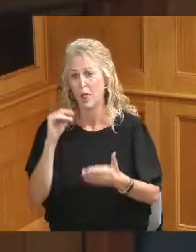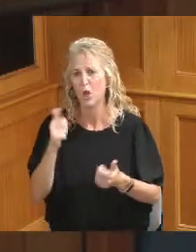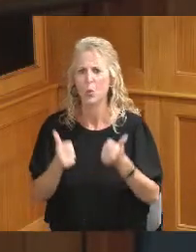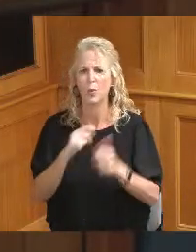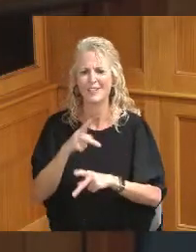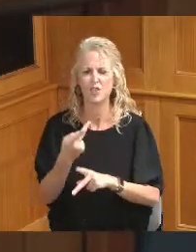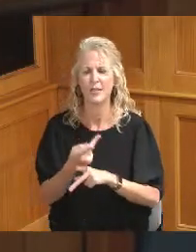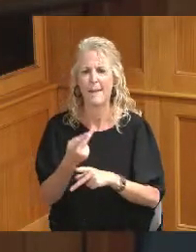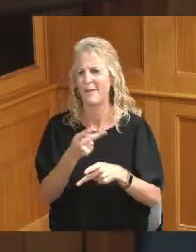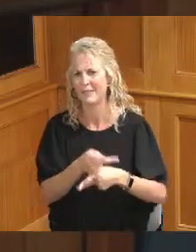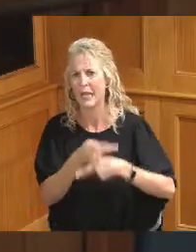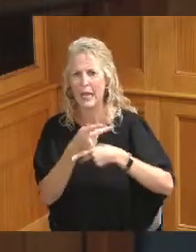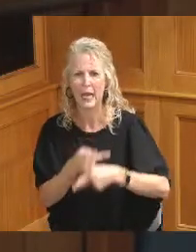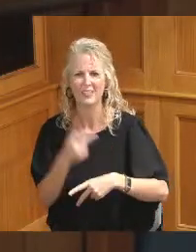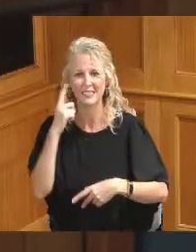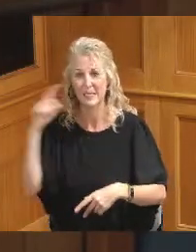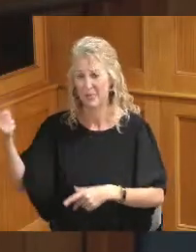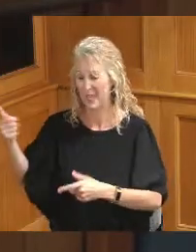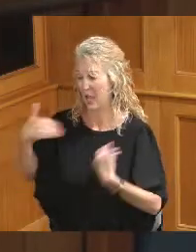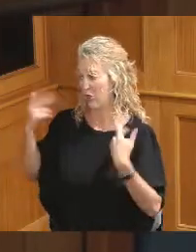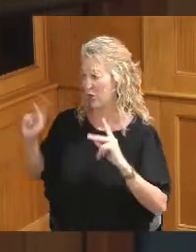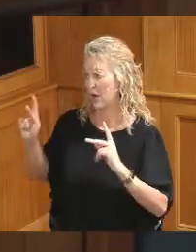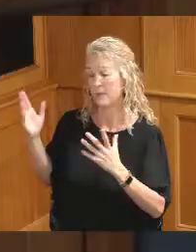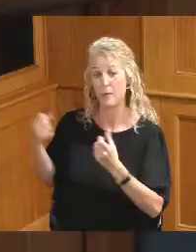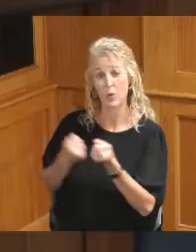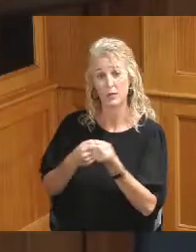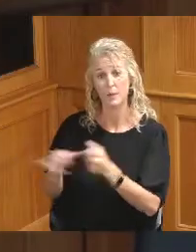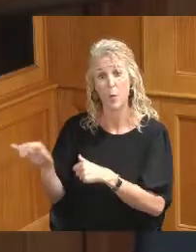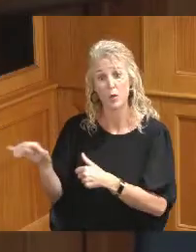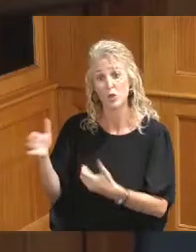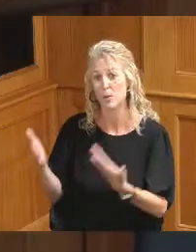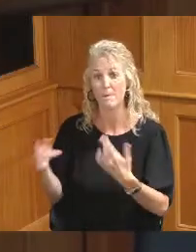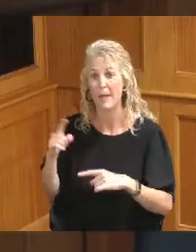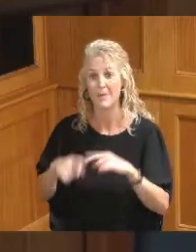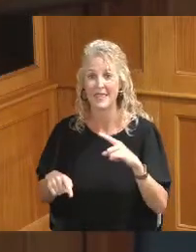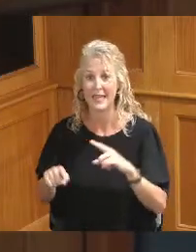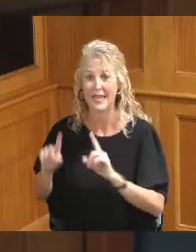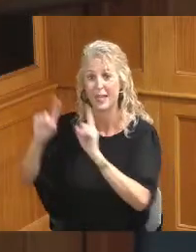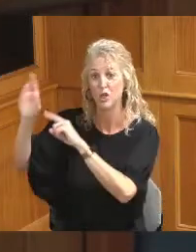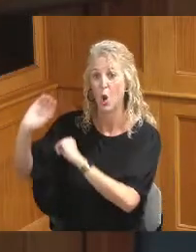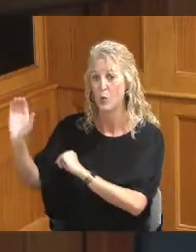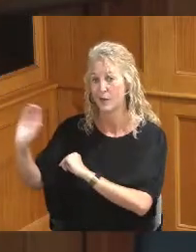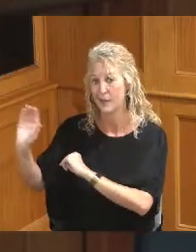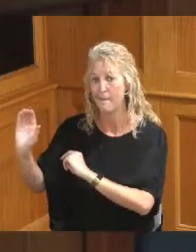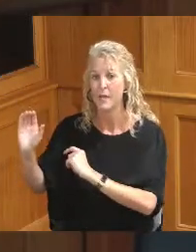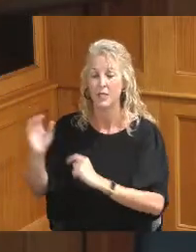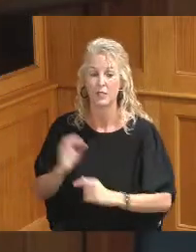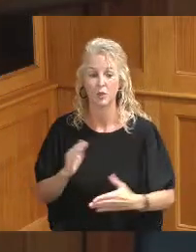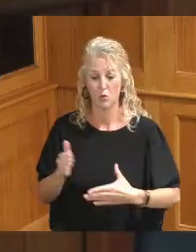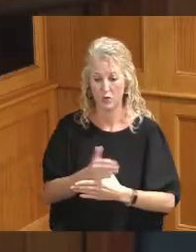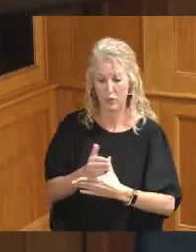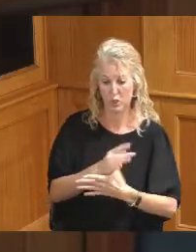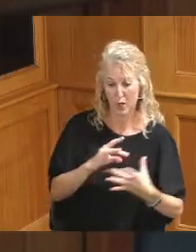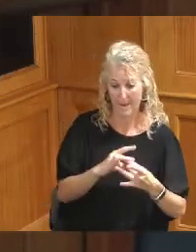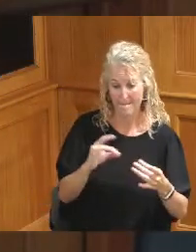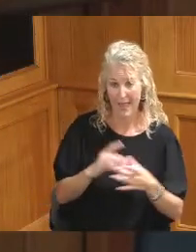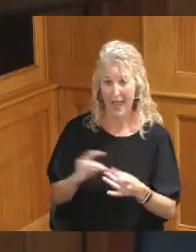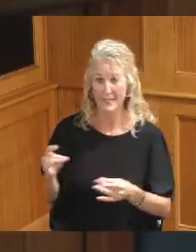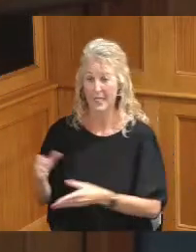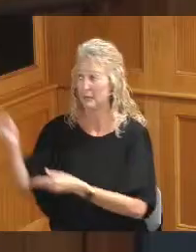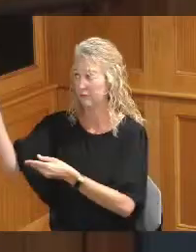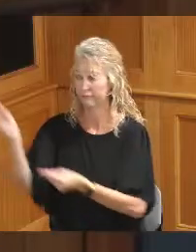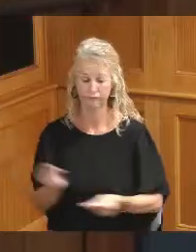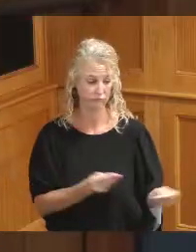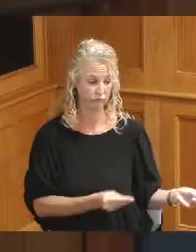of, because I'm thinking other youth would probably want to advocate. Maybe they can't get up to the State House, but y'all up to the State House. But now you're letting them know,